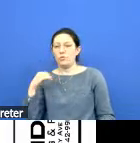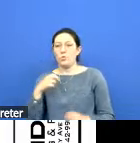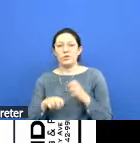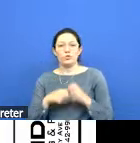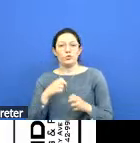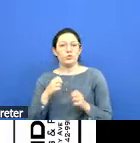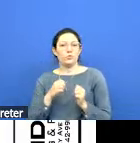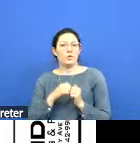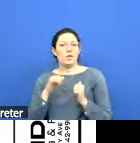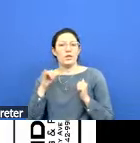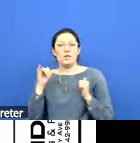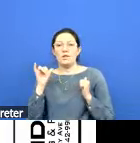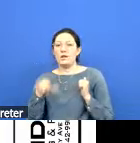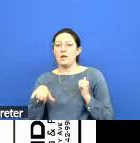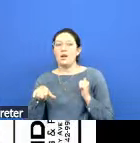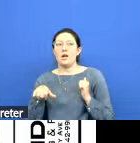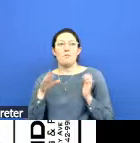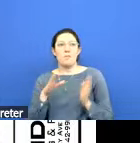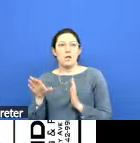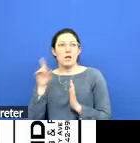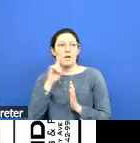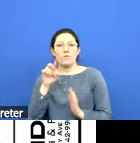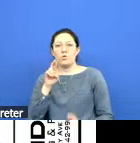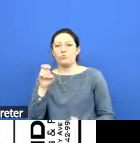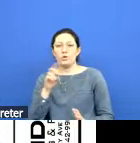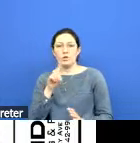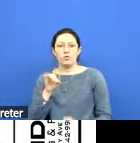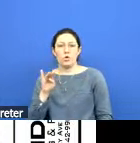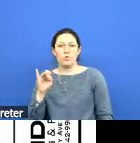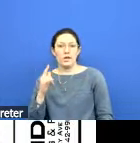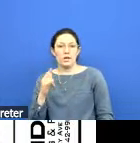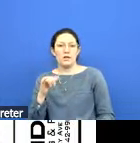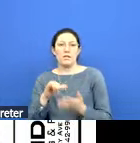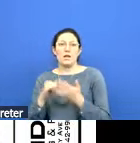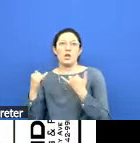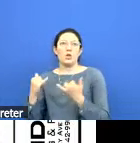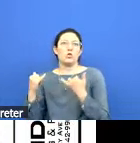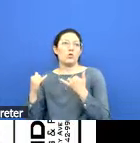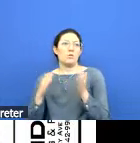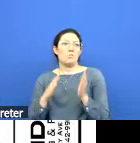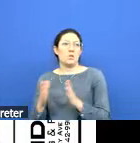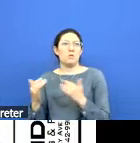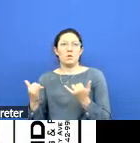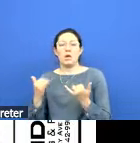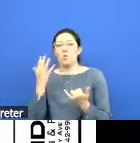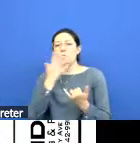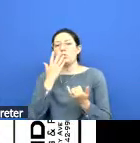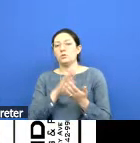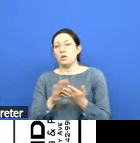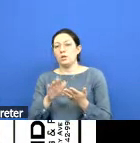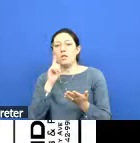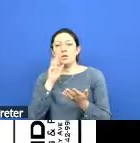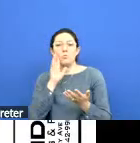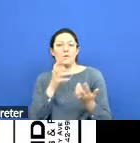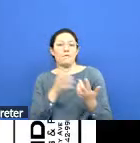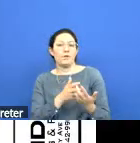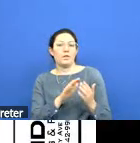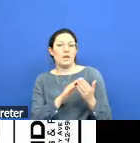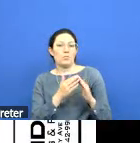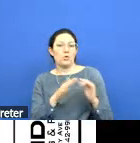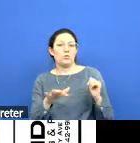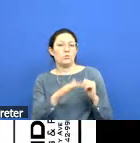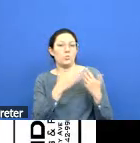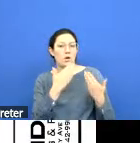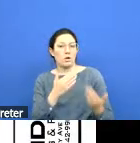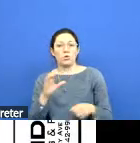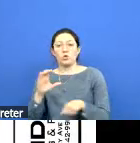the plan for the rezoning and at that current plan. It looks nice. I think it'll fit into the neighborhood there.